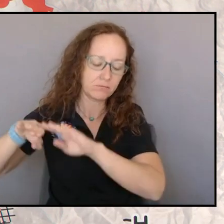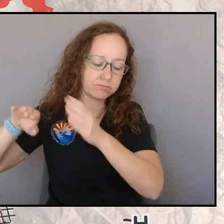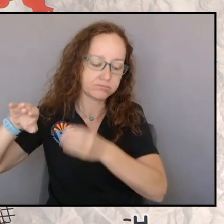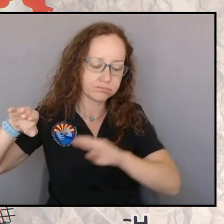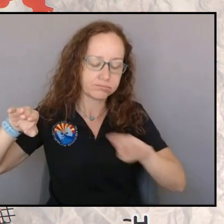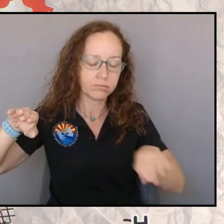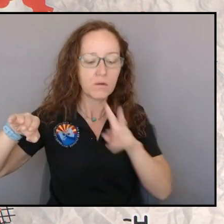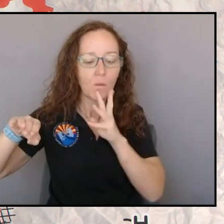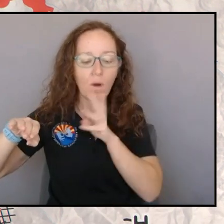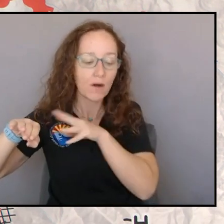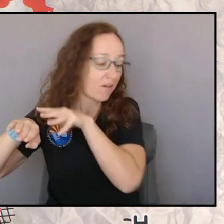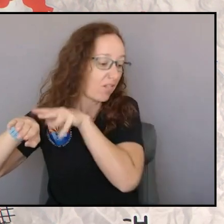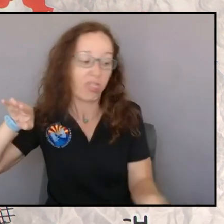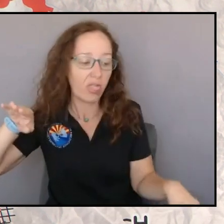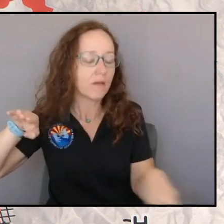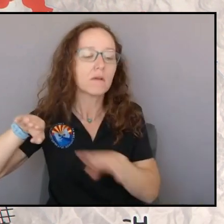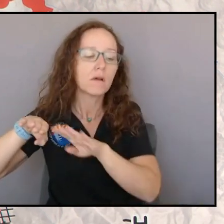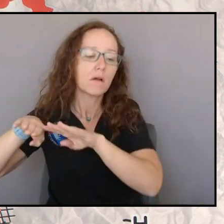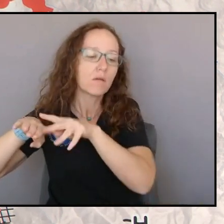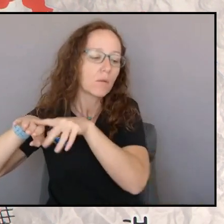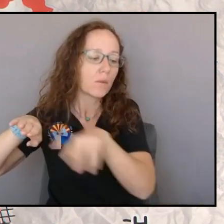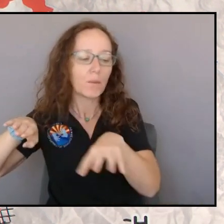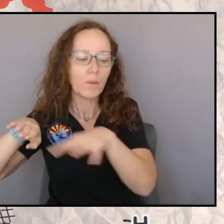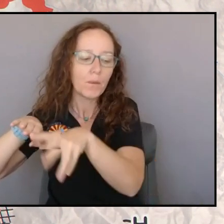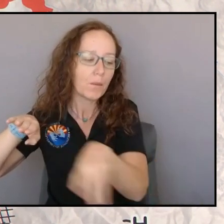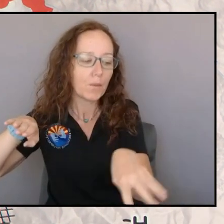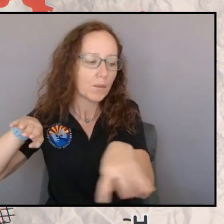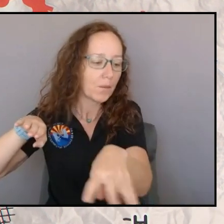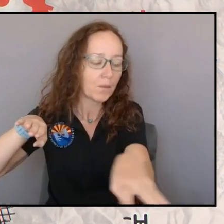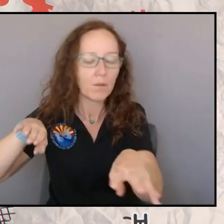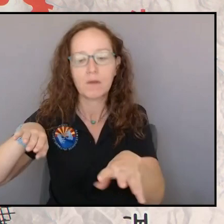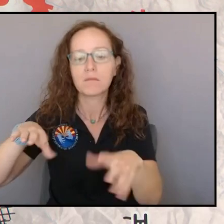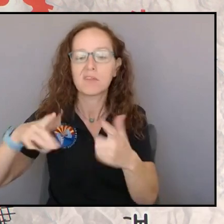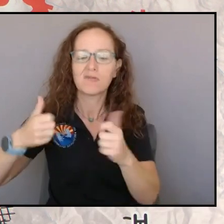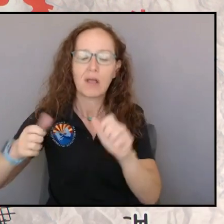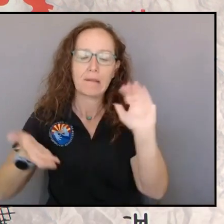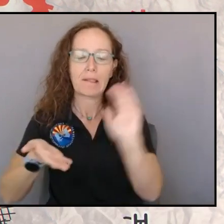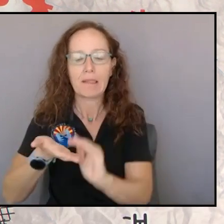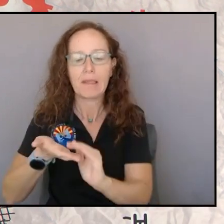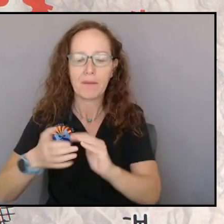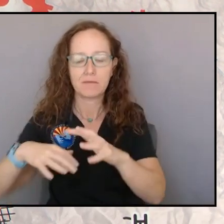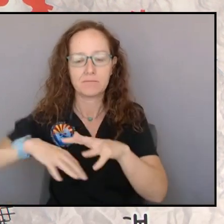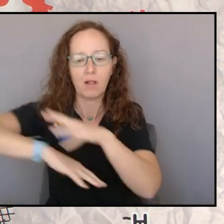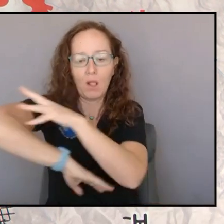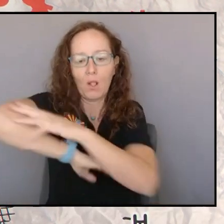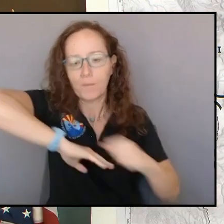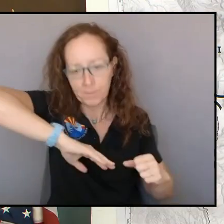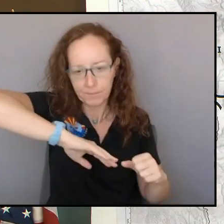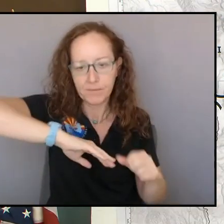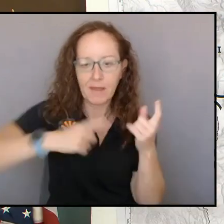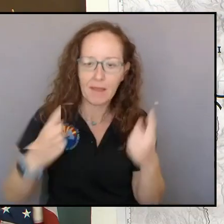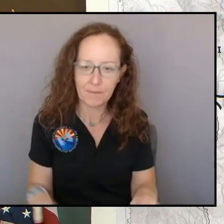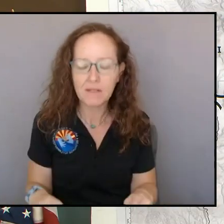a plan and you'll start seeing those folks coming through this portion of the fire probably in the next few days.